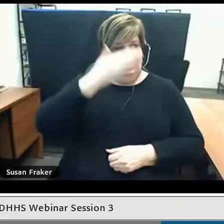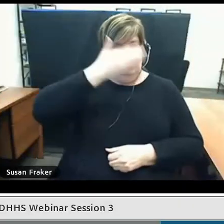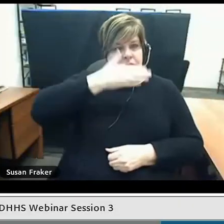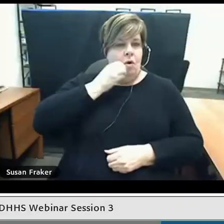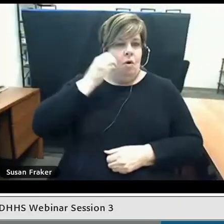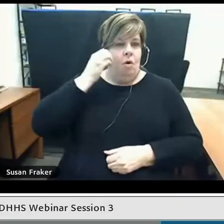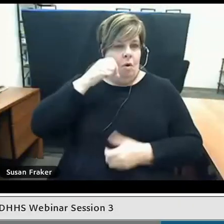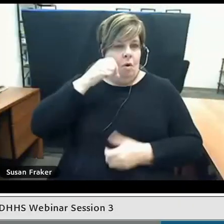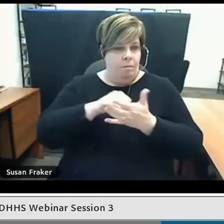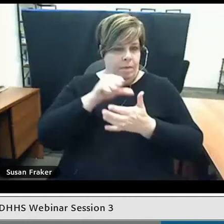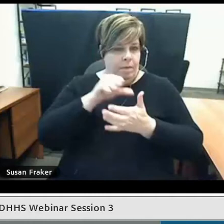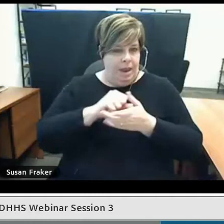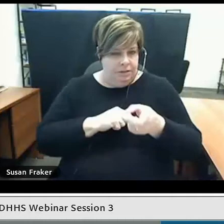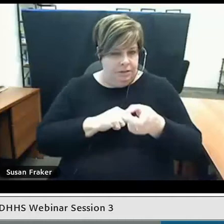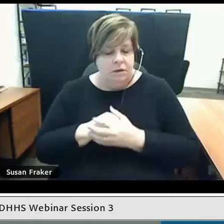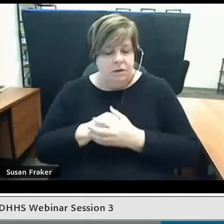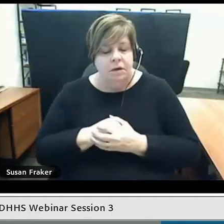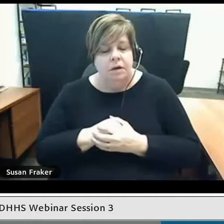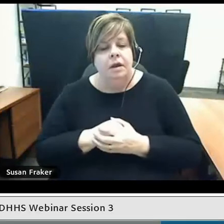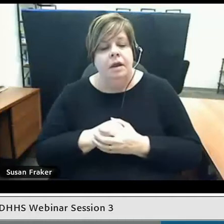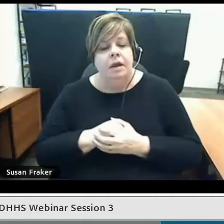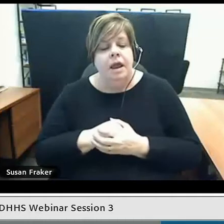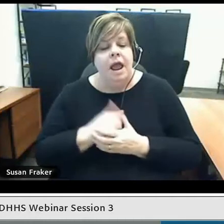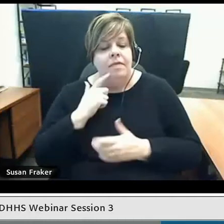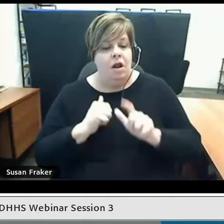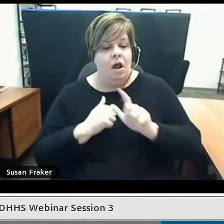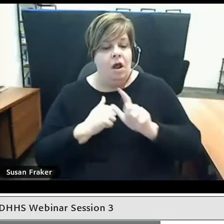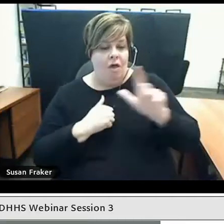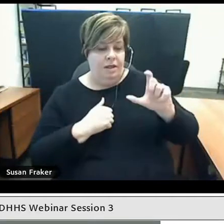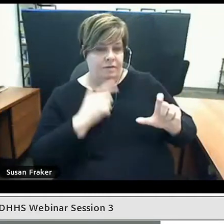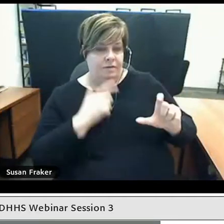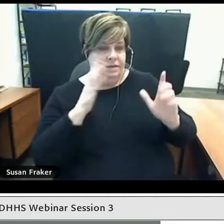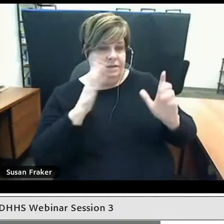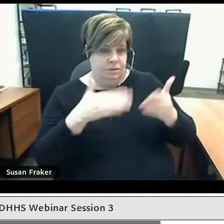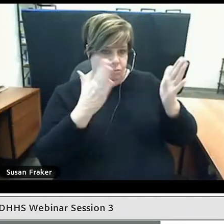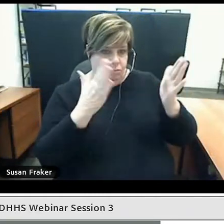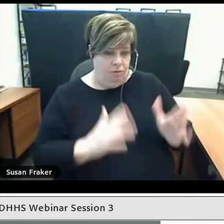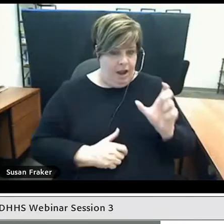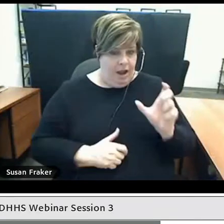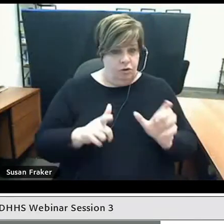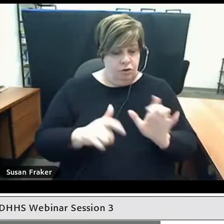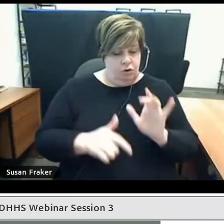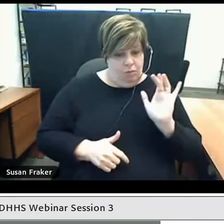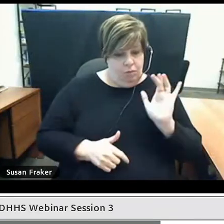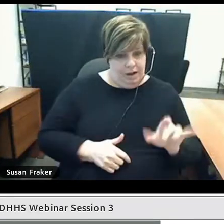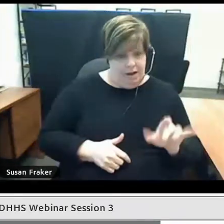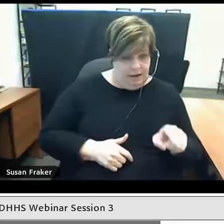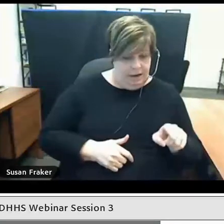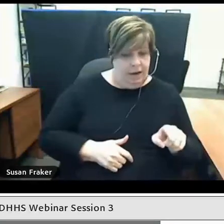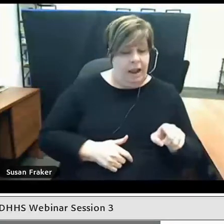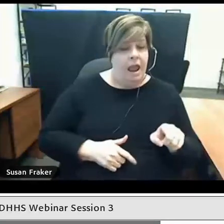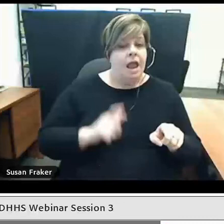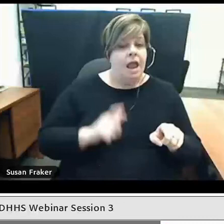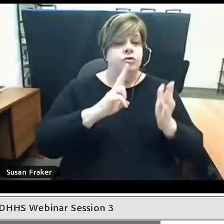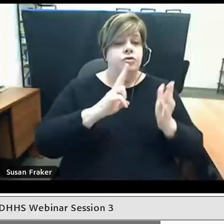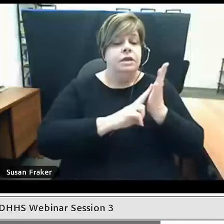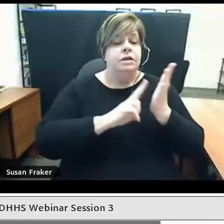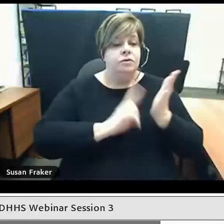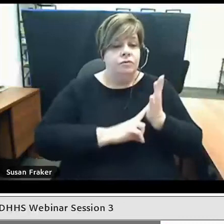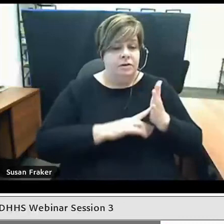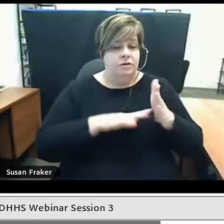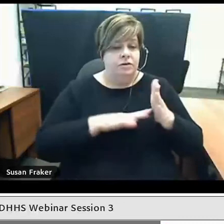onto the SARDI, and underneath on the left side it says provider, and that's where you would click, and you need to register to have access